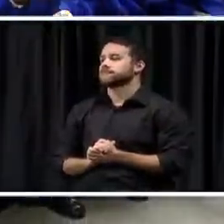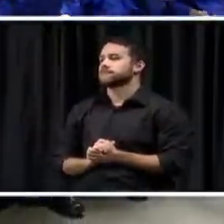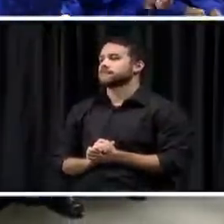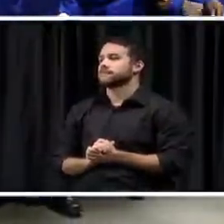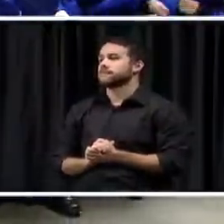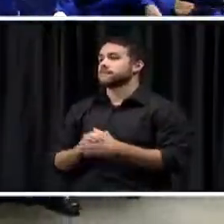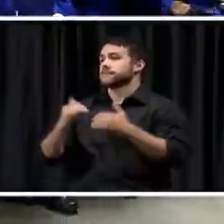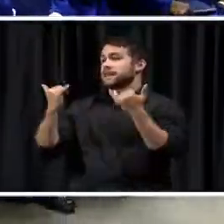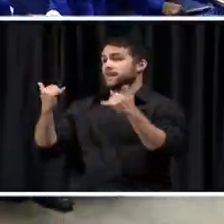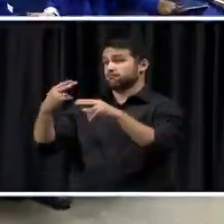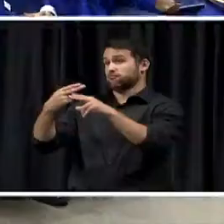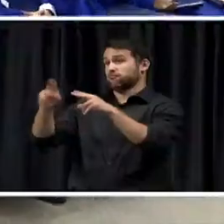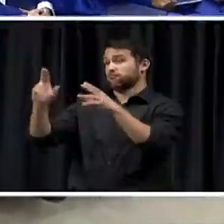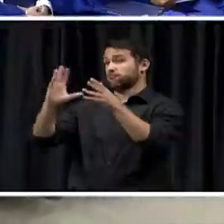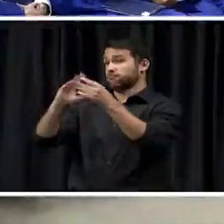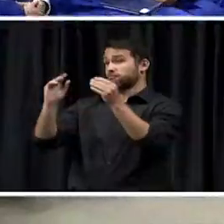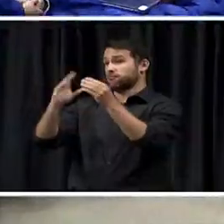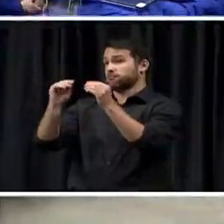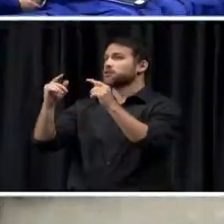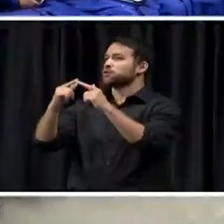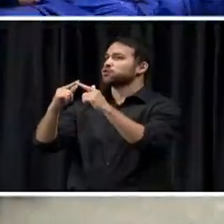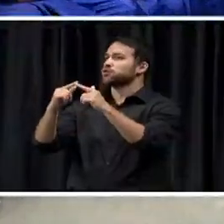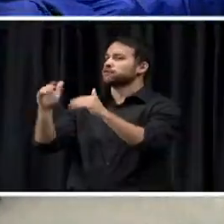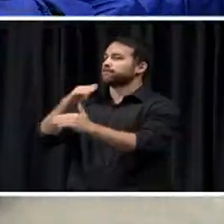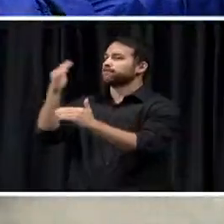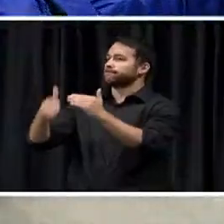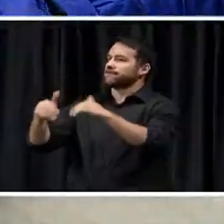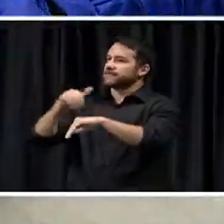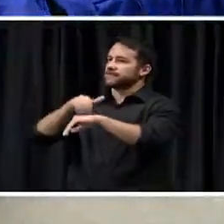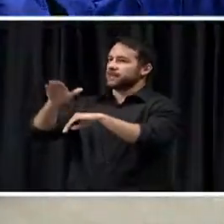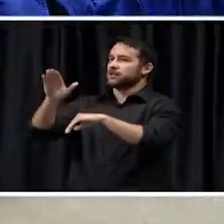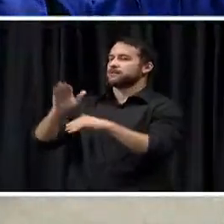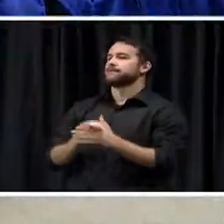I have a little brief message to send you off.